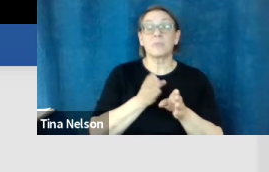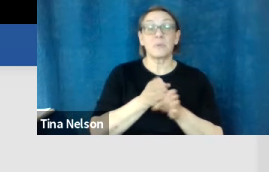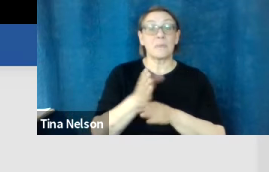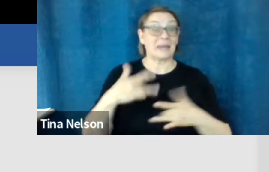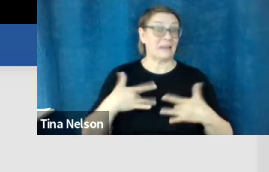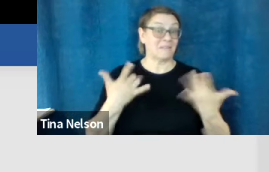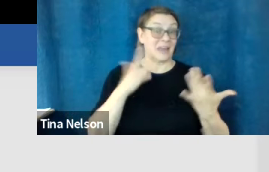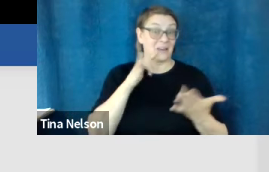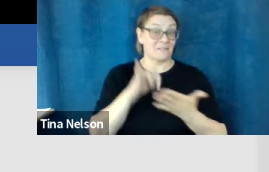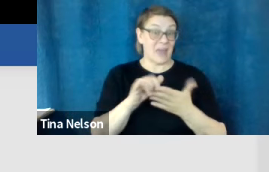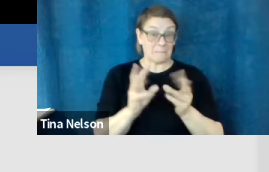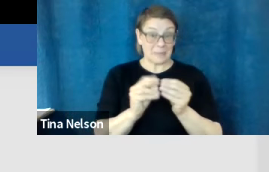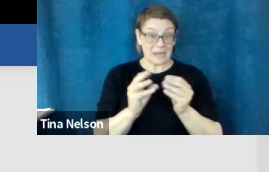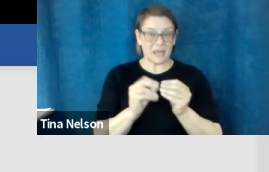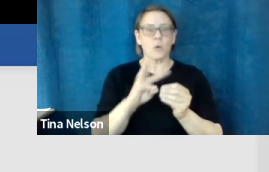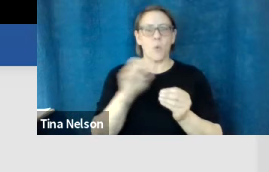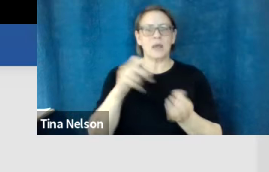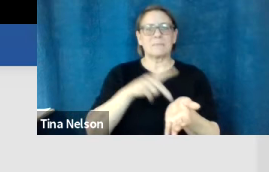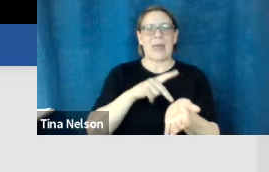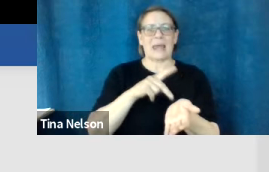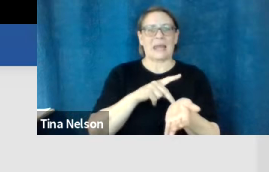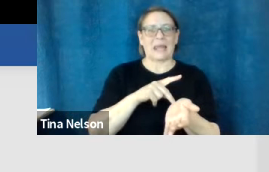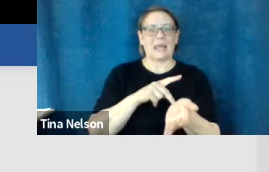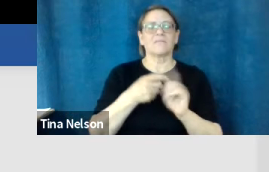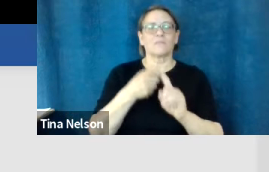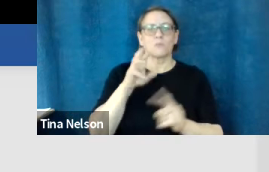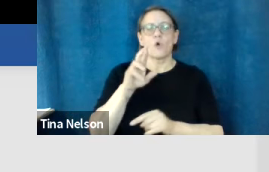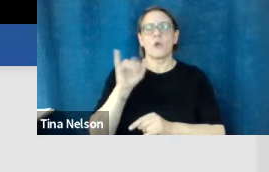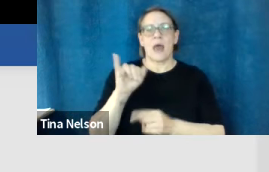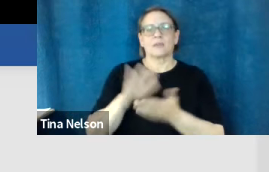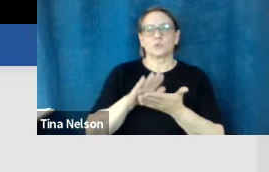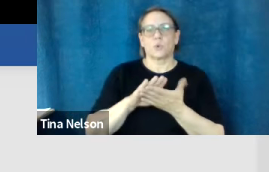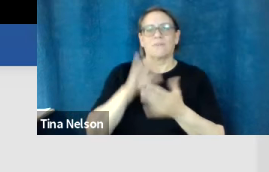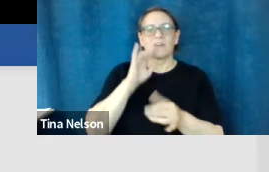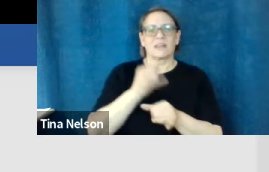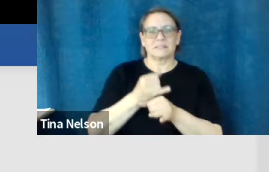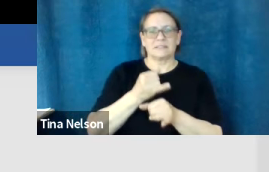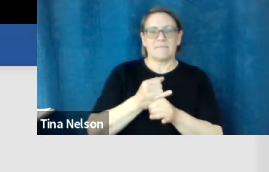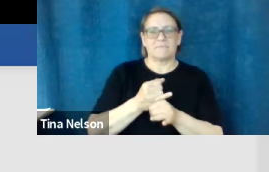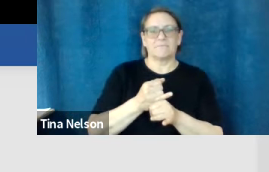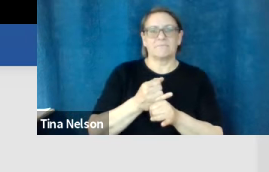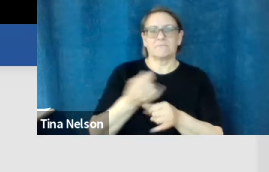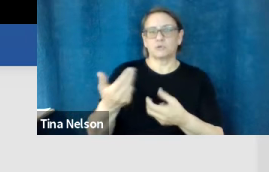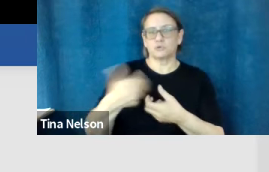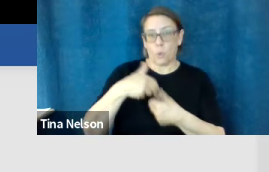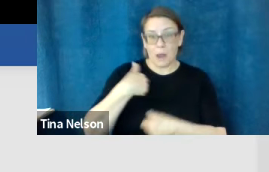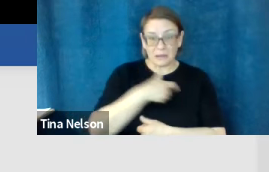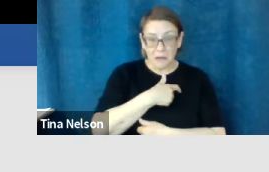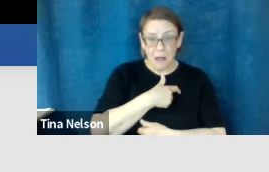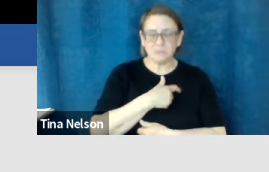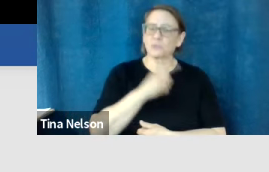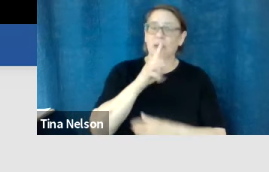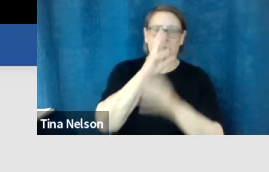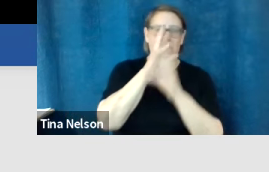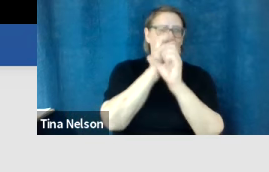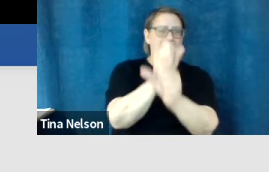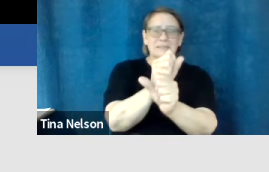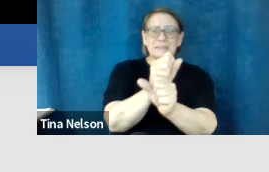of the meeting was when Penny Bailey from the Rhode Island School for the Deaf joined up. And it was a pretty fascinating